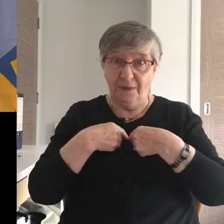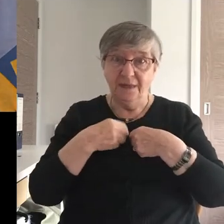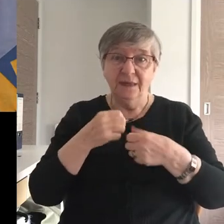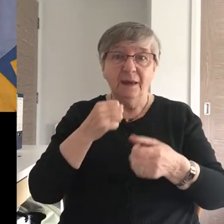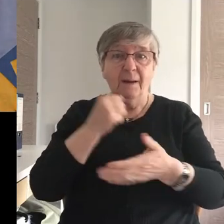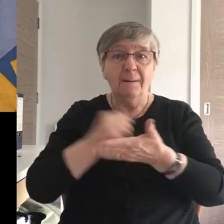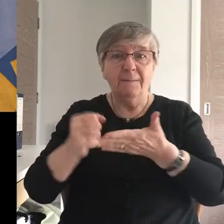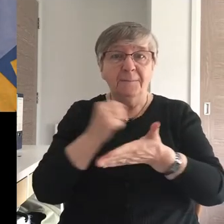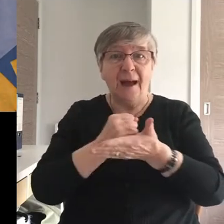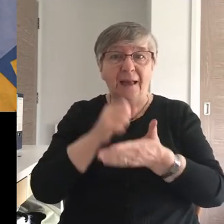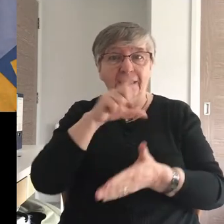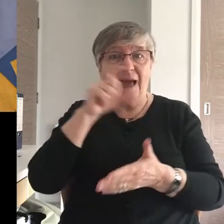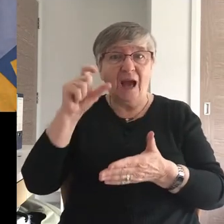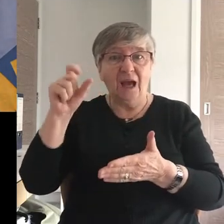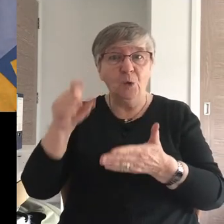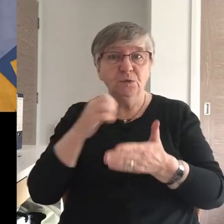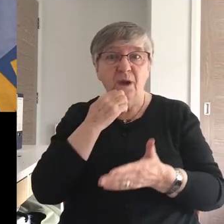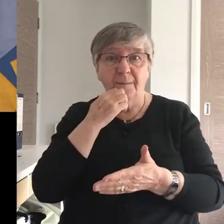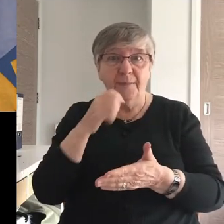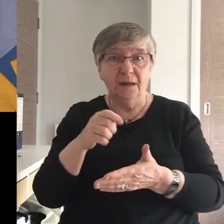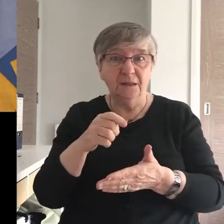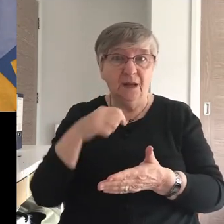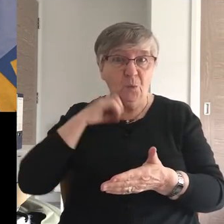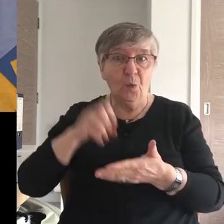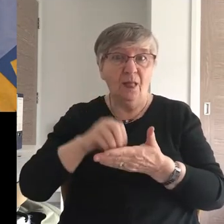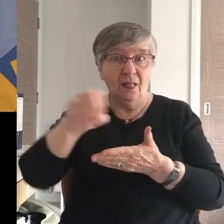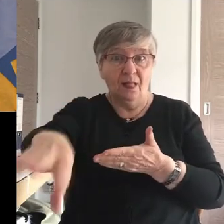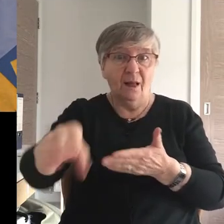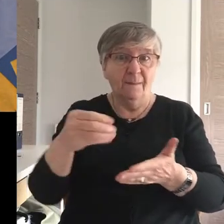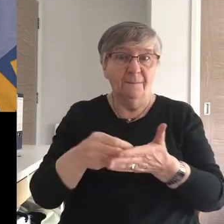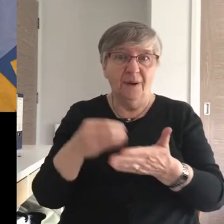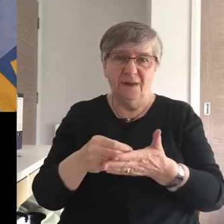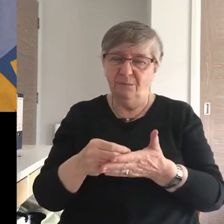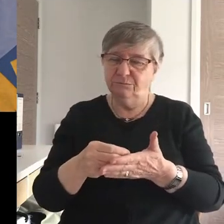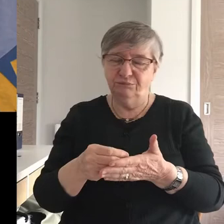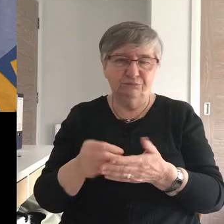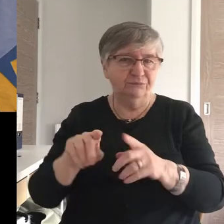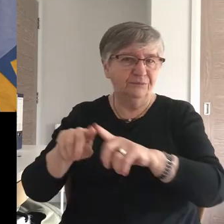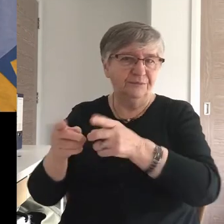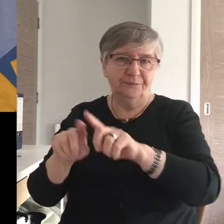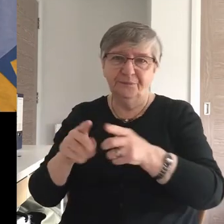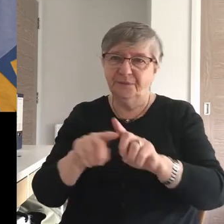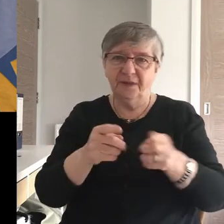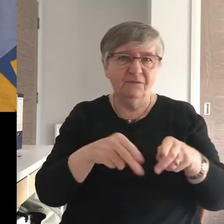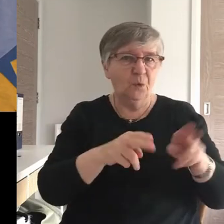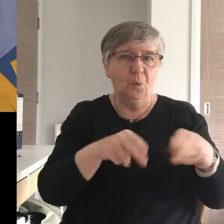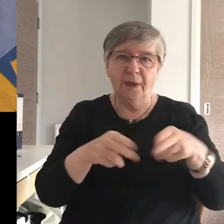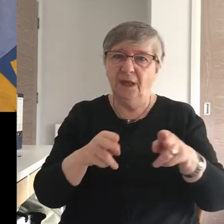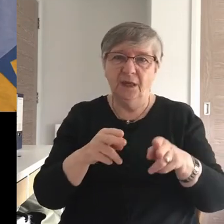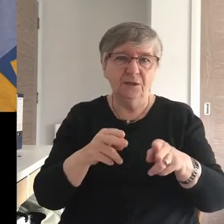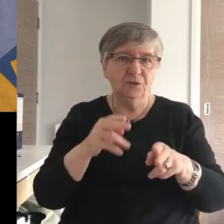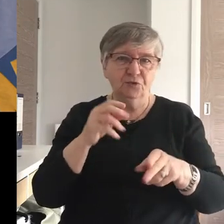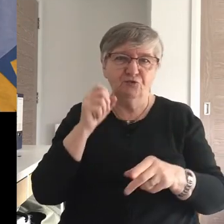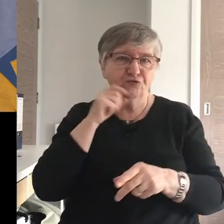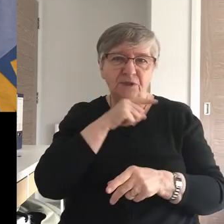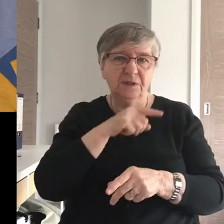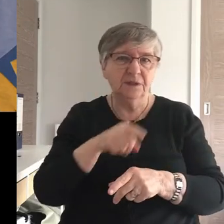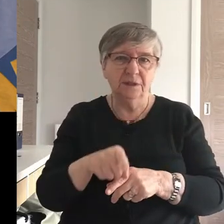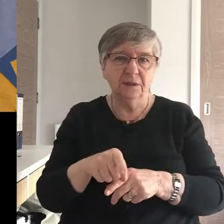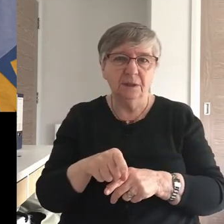details so that they could make the transfer. And oh, there were just so many ways, isn't there? And then there are other kind